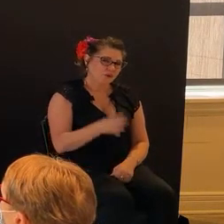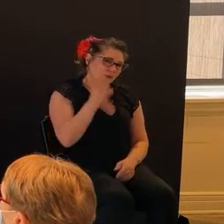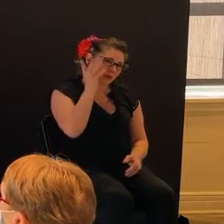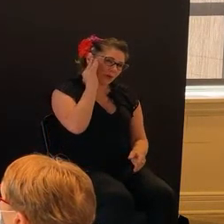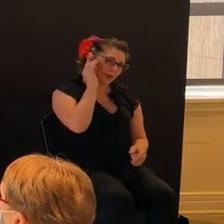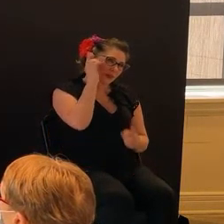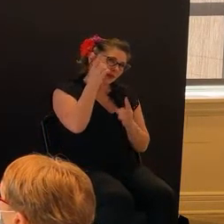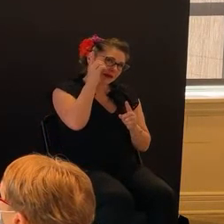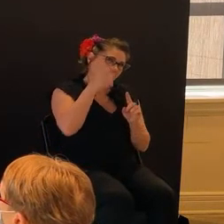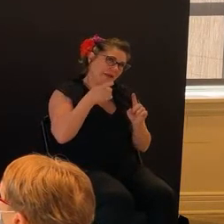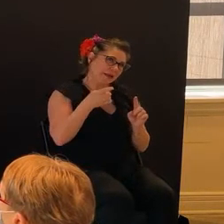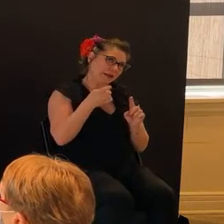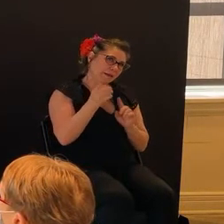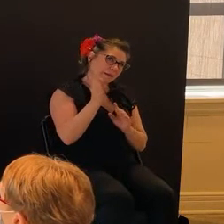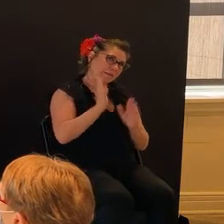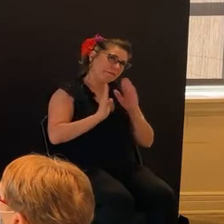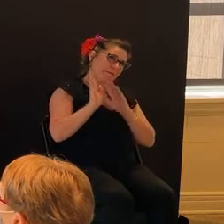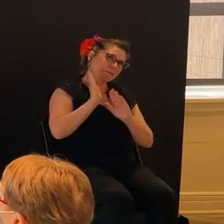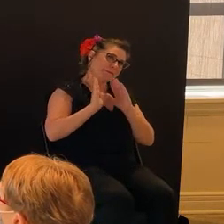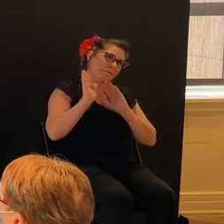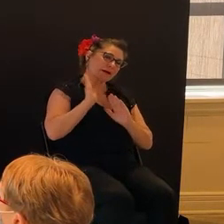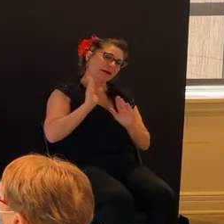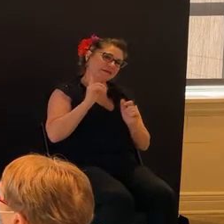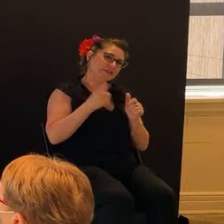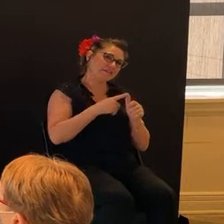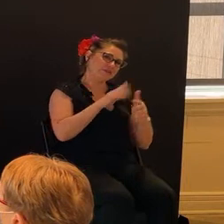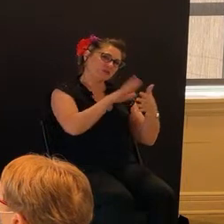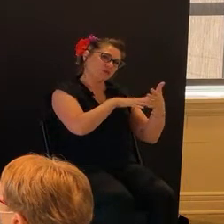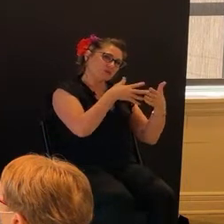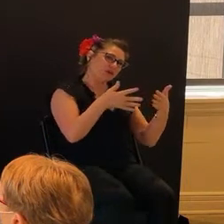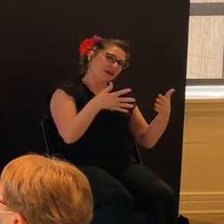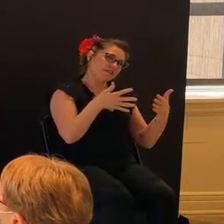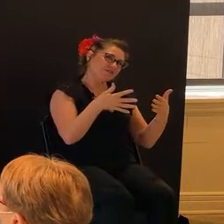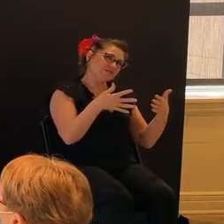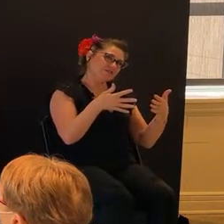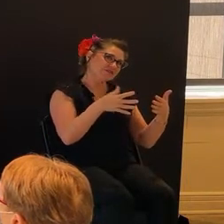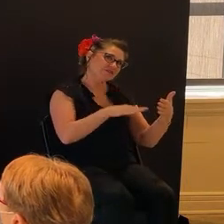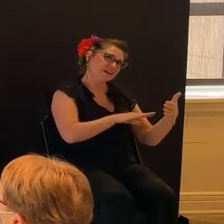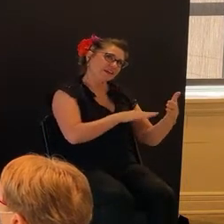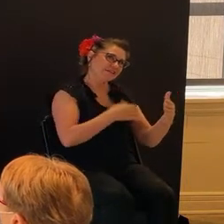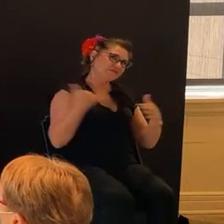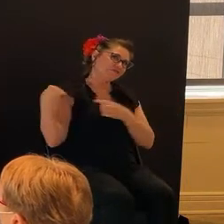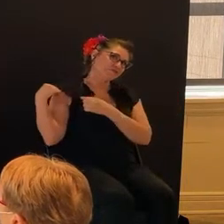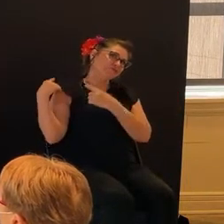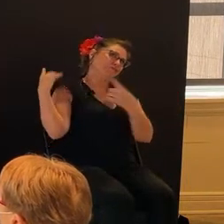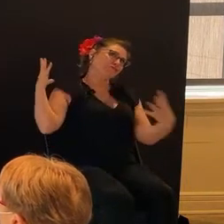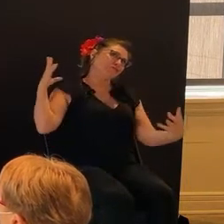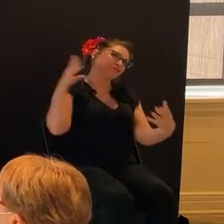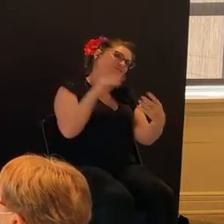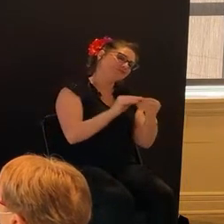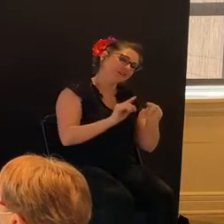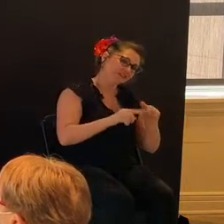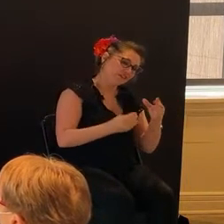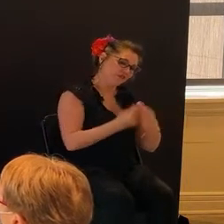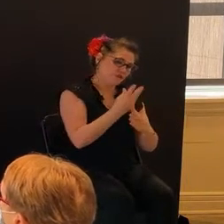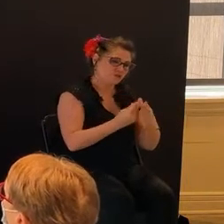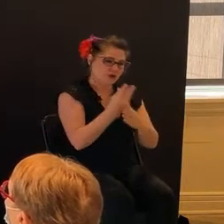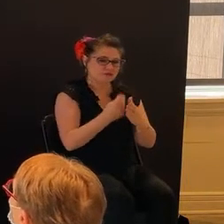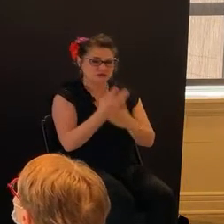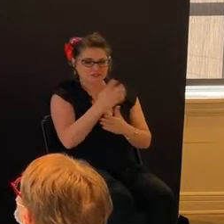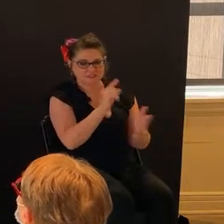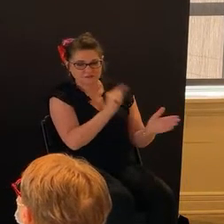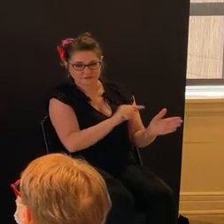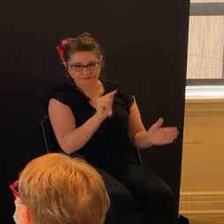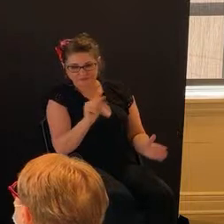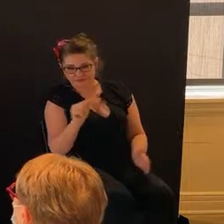of that graph I showed of all the times that Mount St. Helens has erupted, and so how each eruption isn't necessarily, you